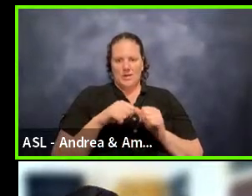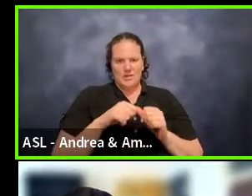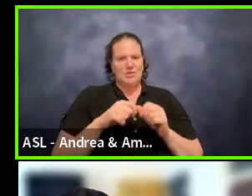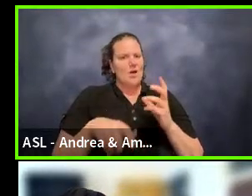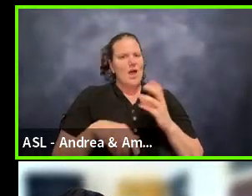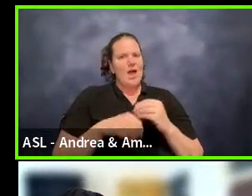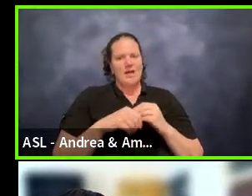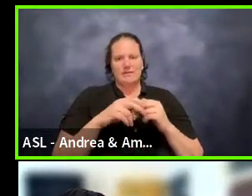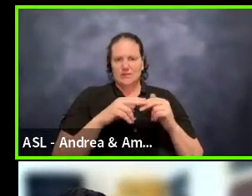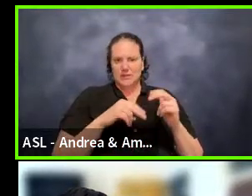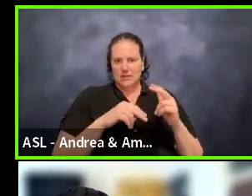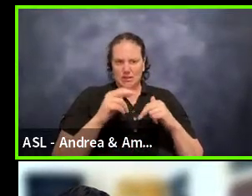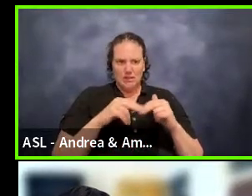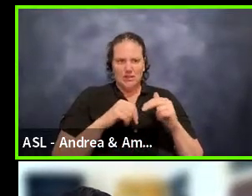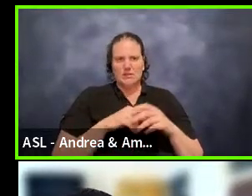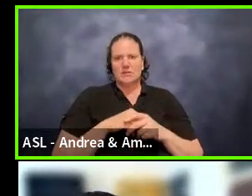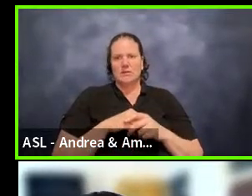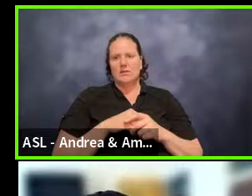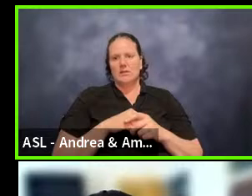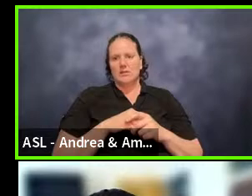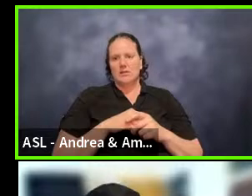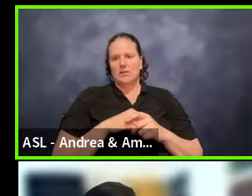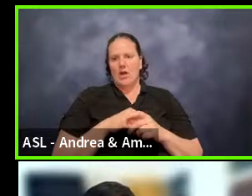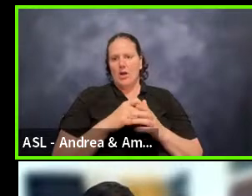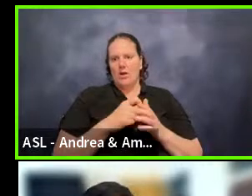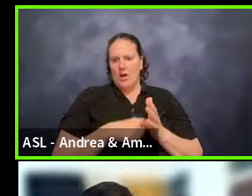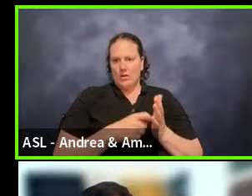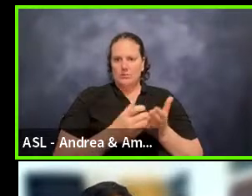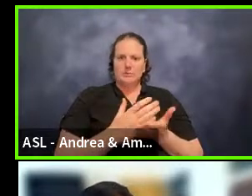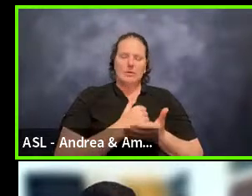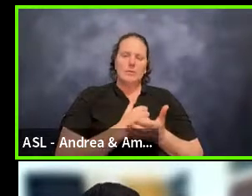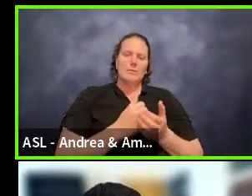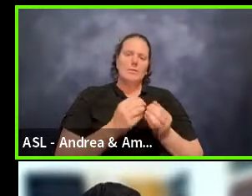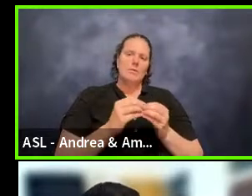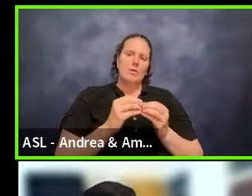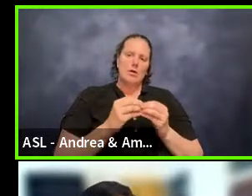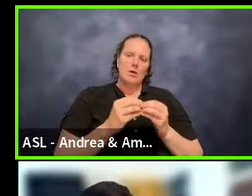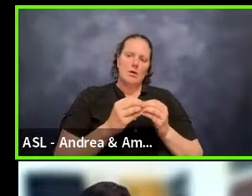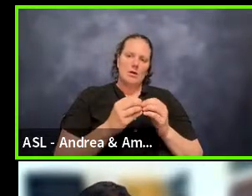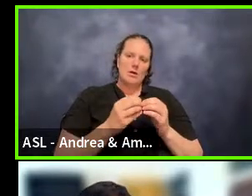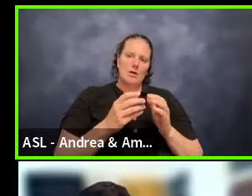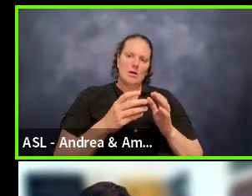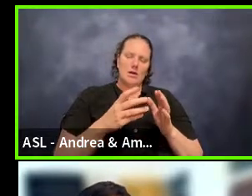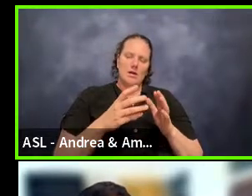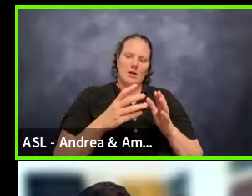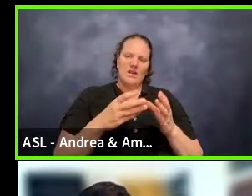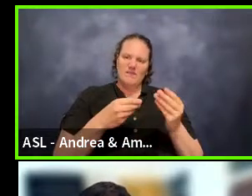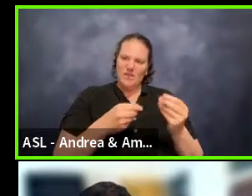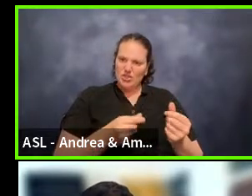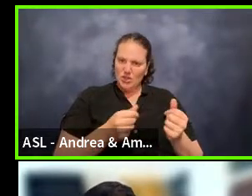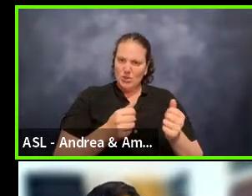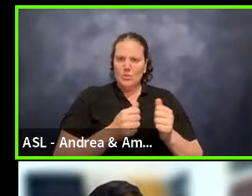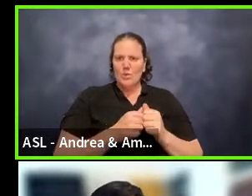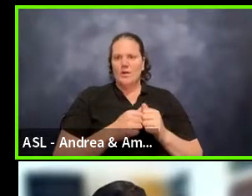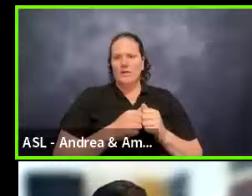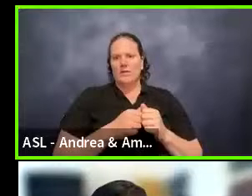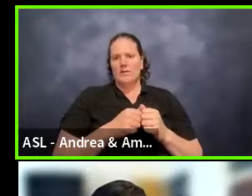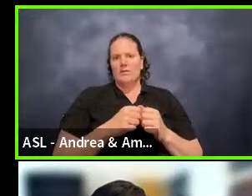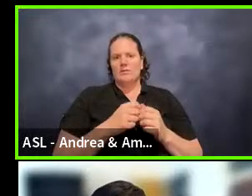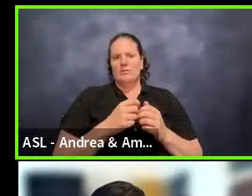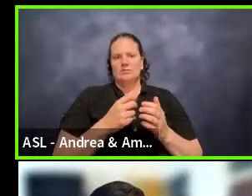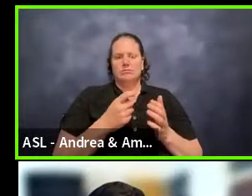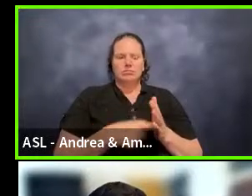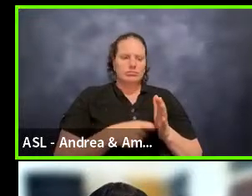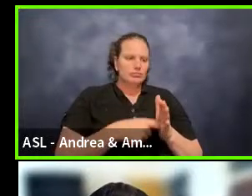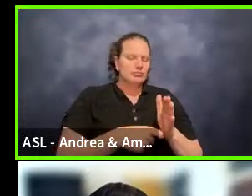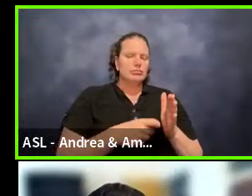facilities, our cost to collect becomes more efficient as we get more transactions. There's more revenue, but the